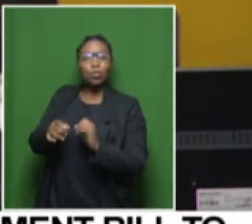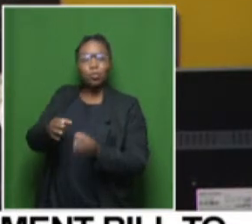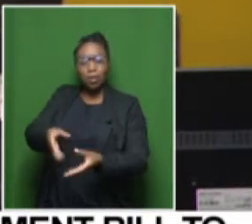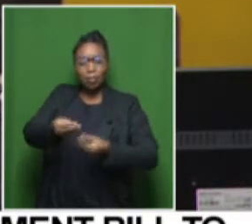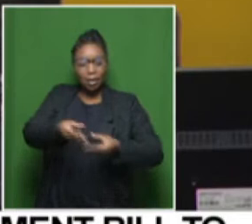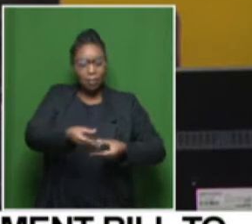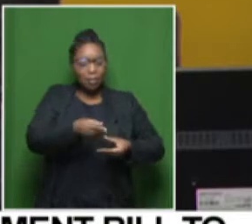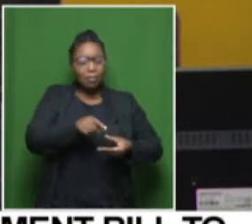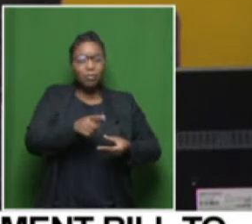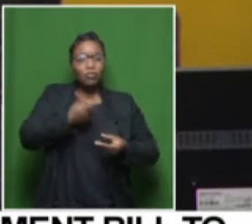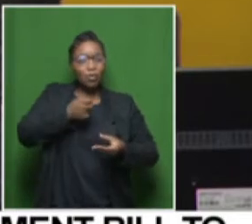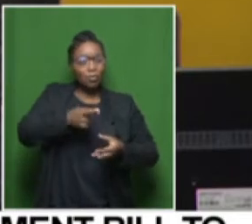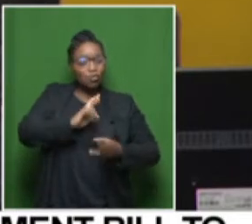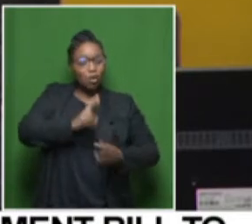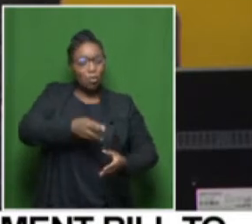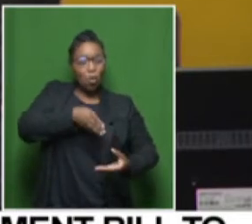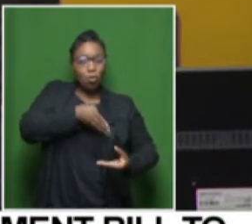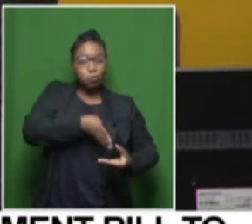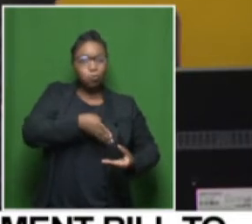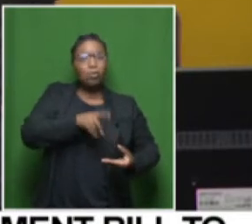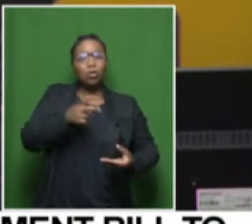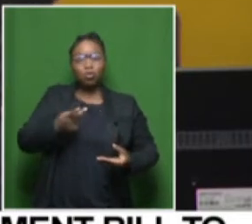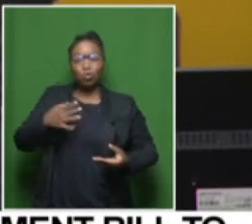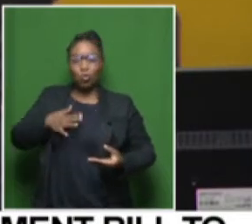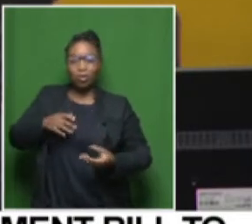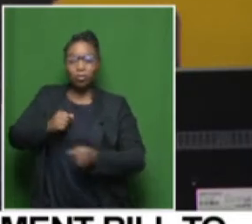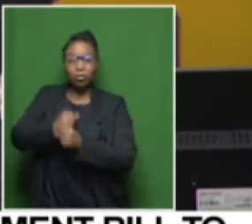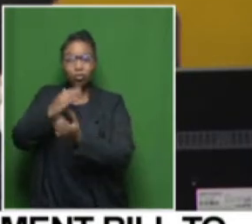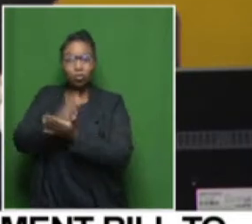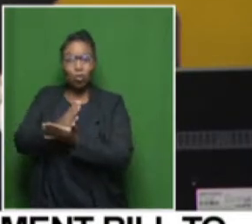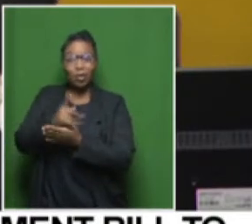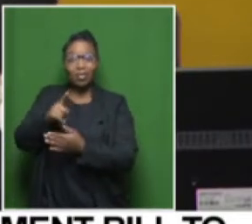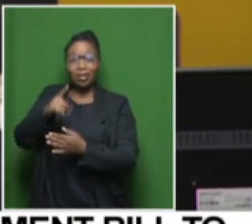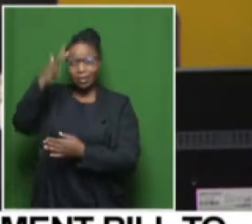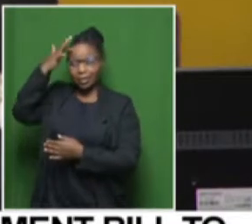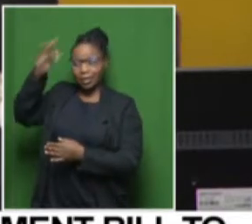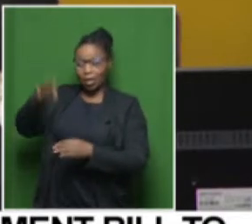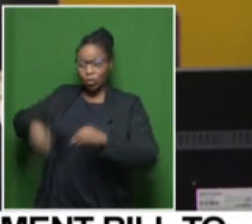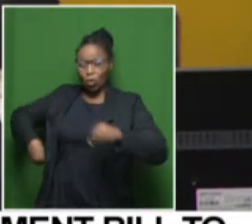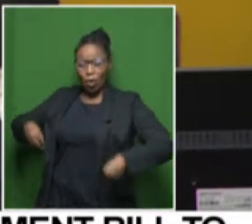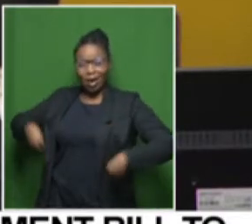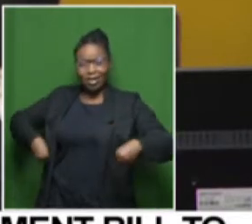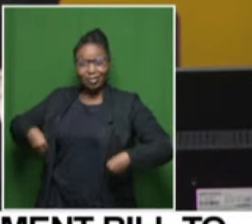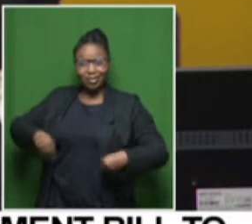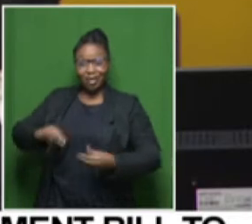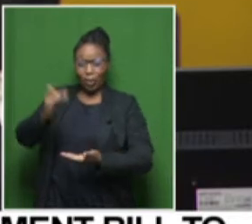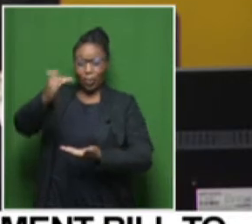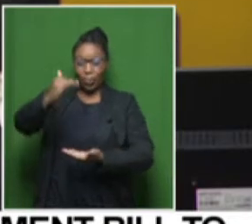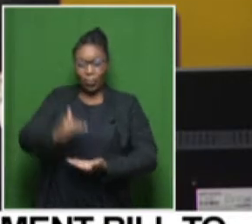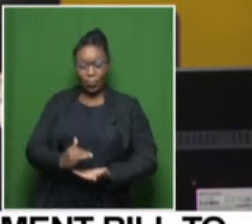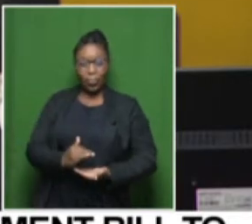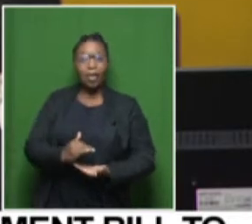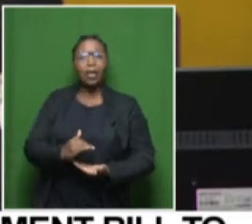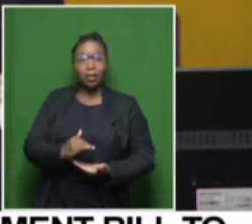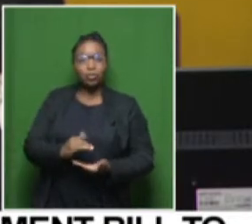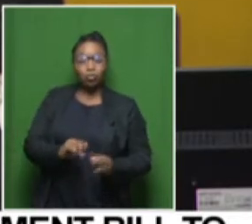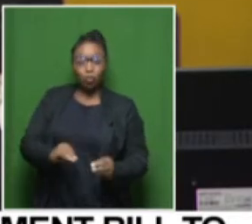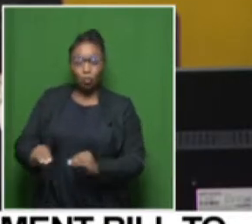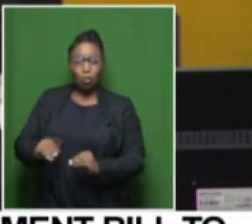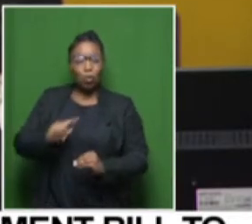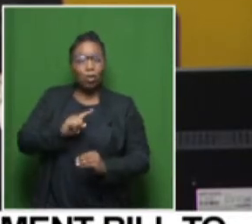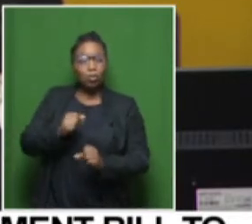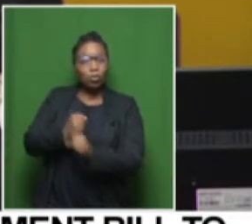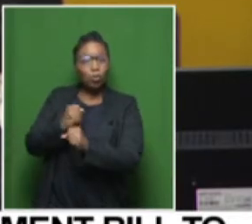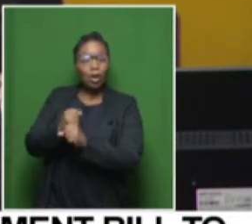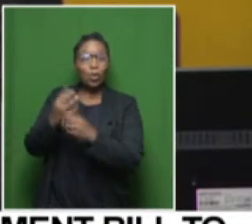of procurement corruption. Working with SARS, the Investigative Directorate in the Office